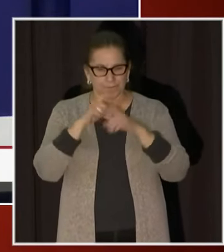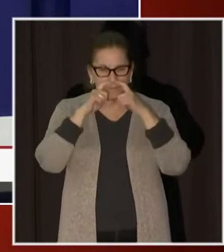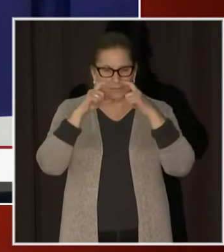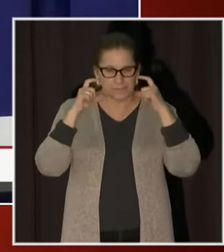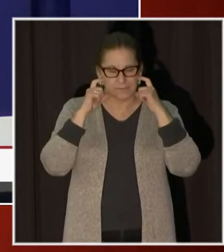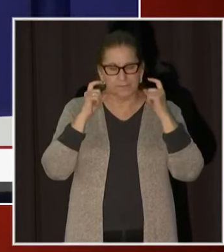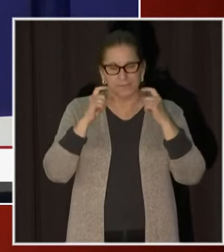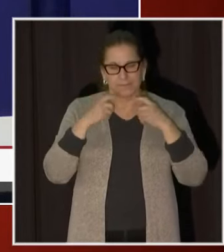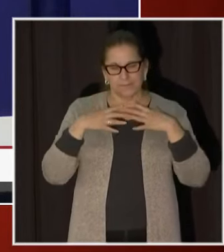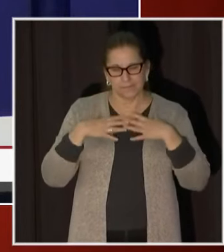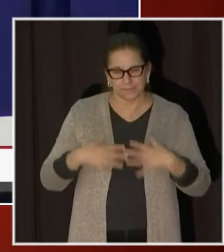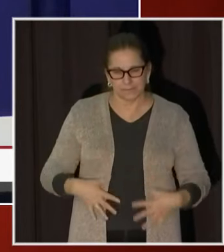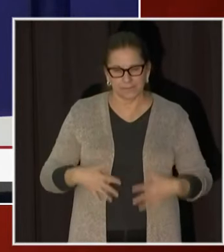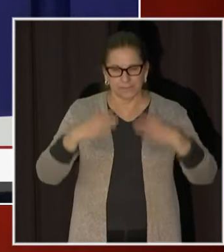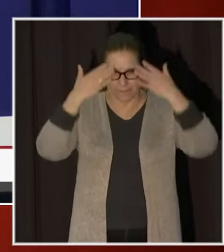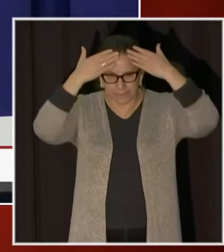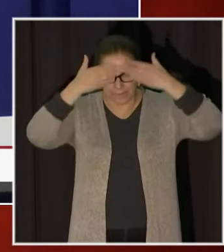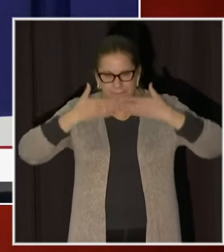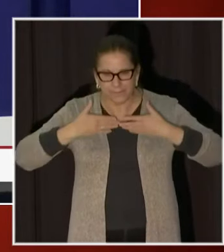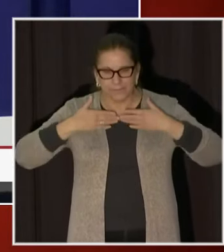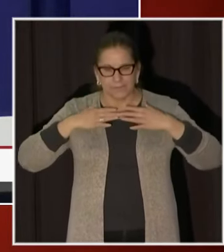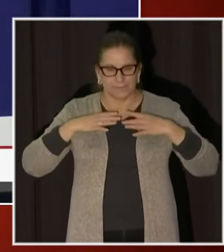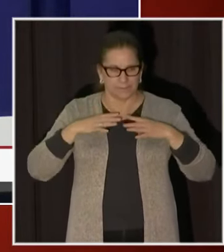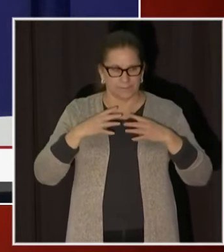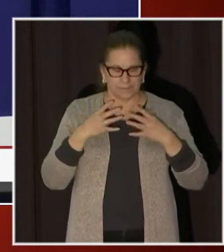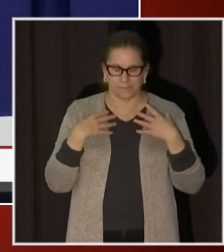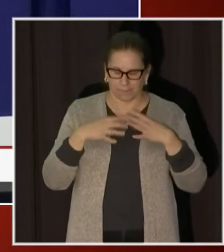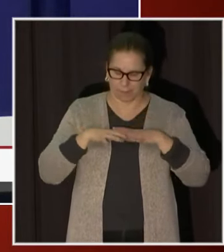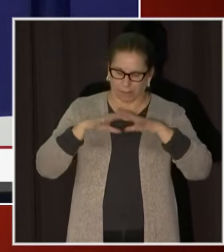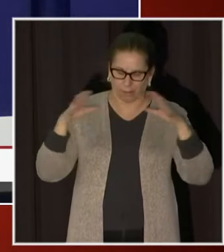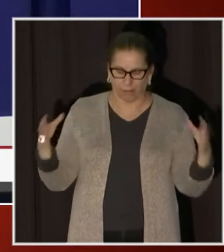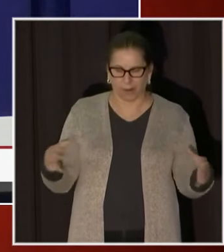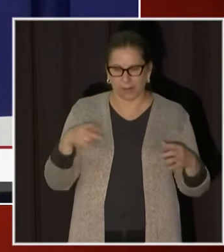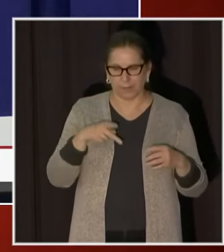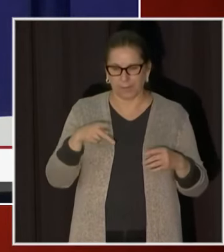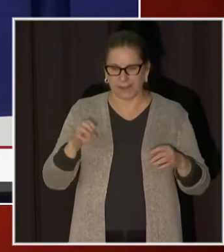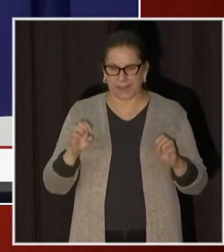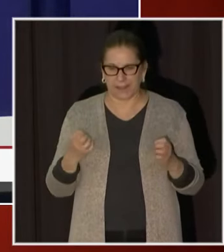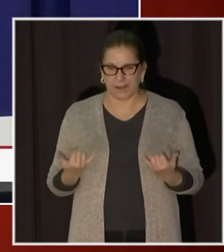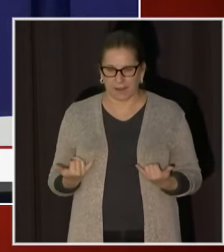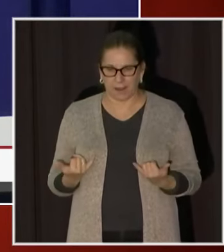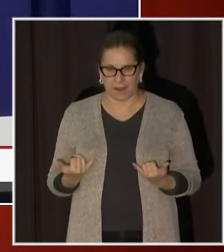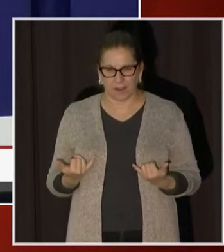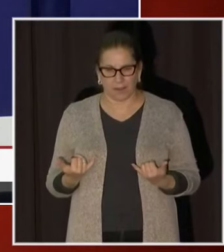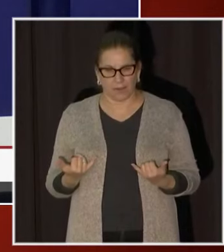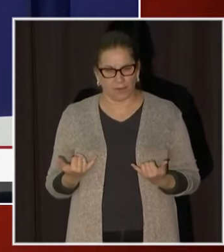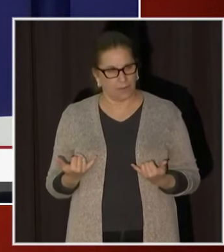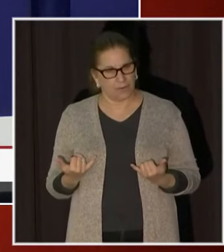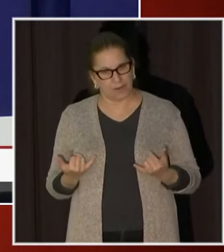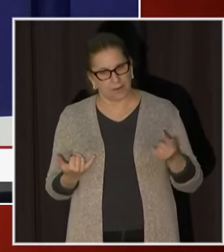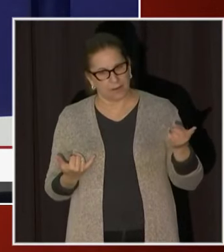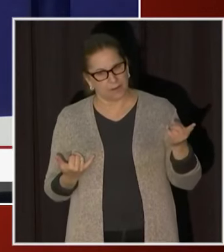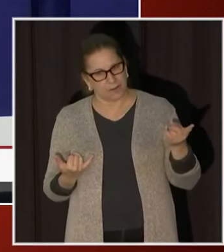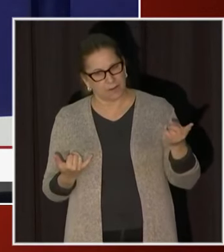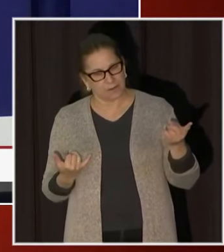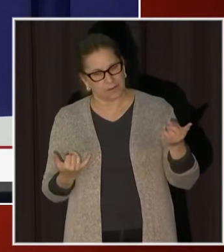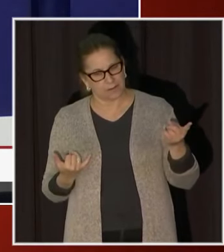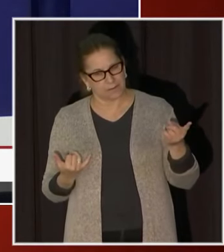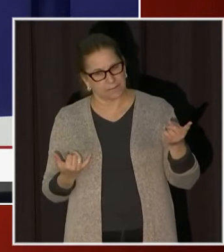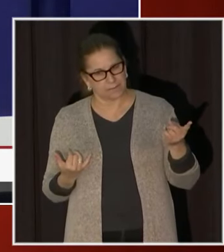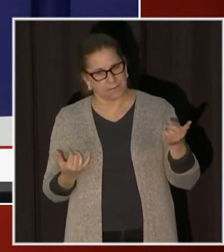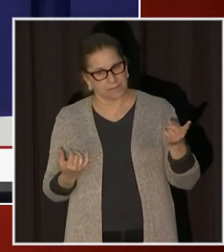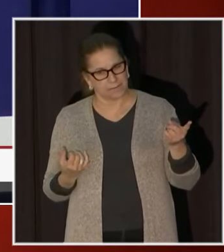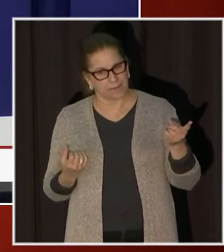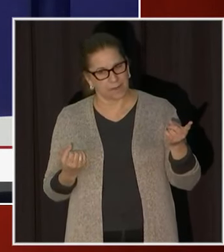hospital data that you've provided us, can you tell us how many of the current hospital patients are DC